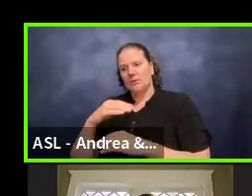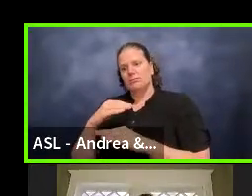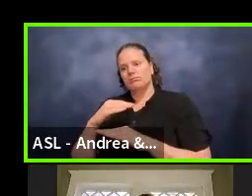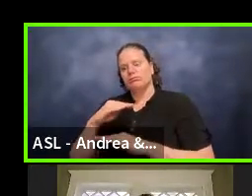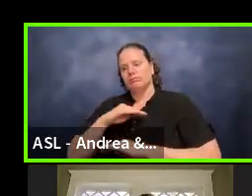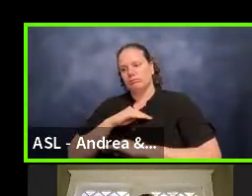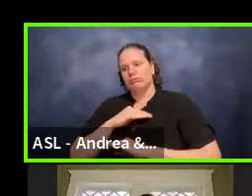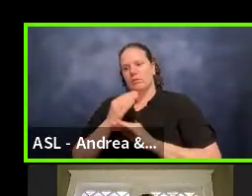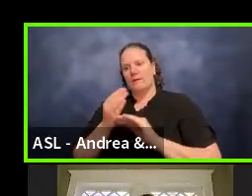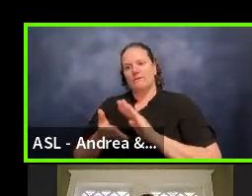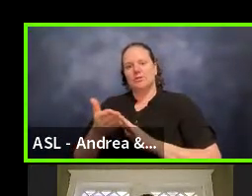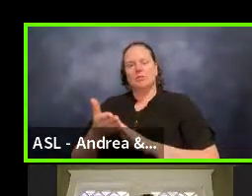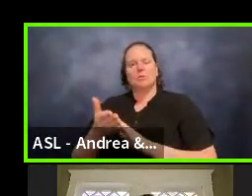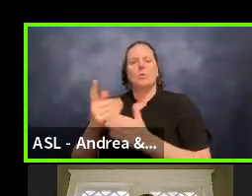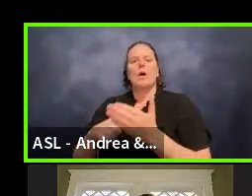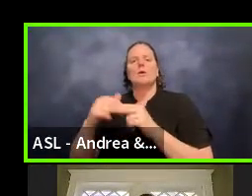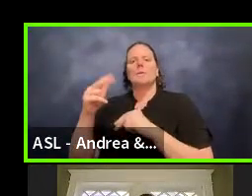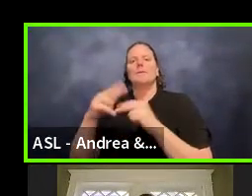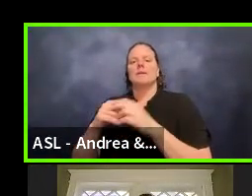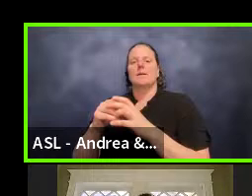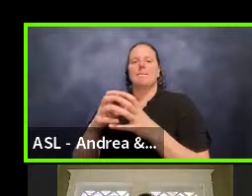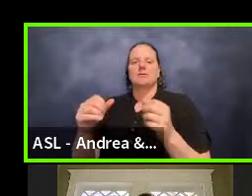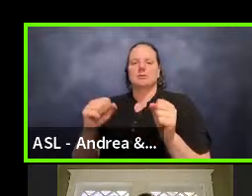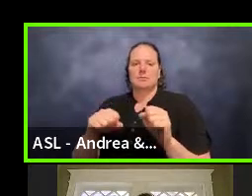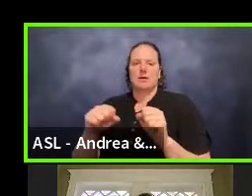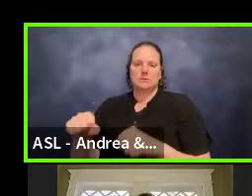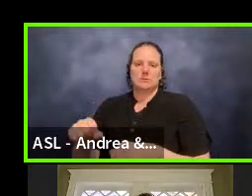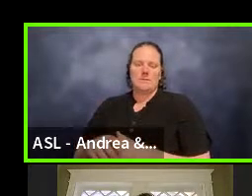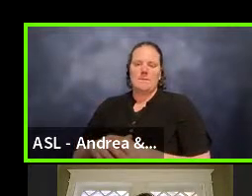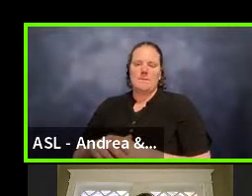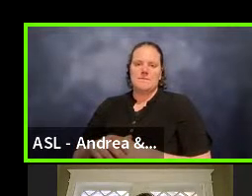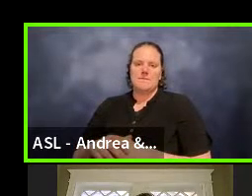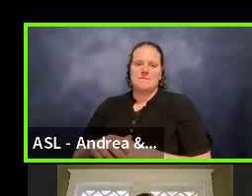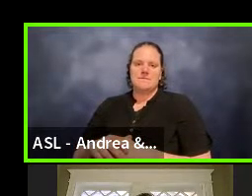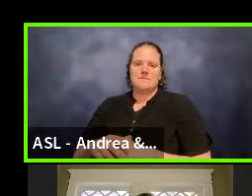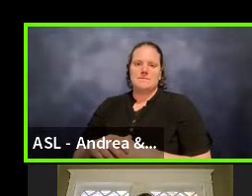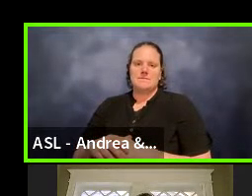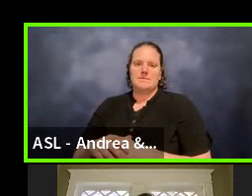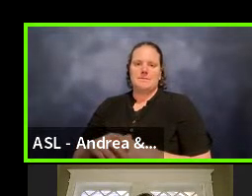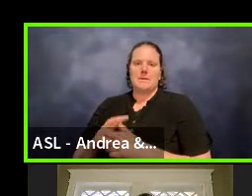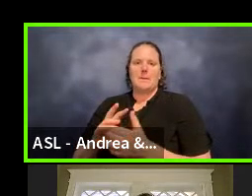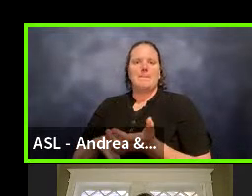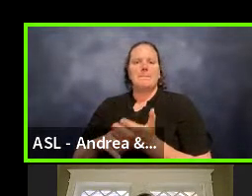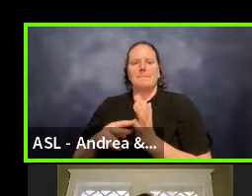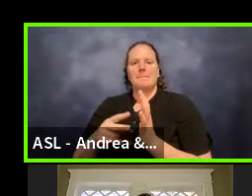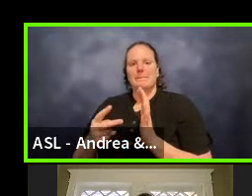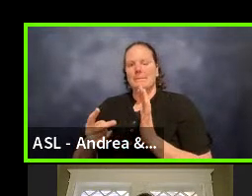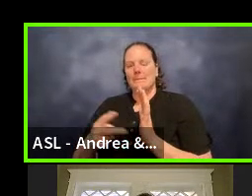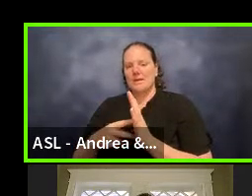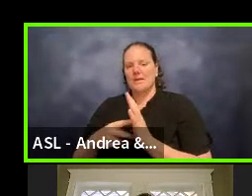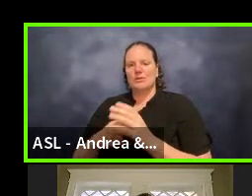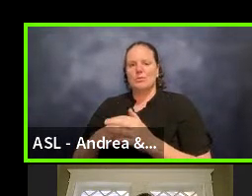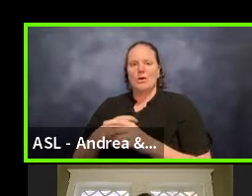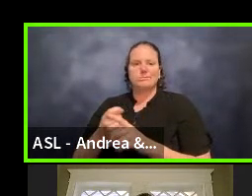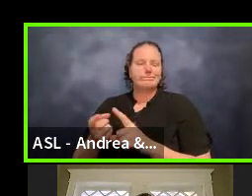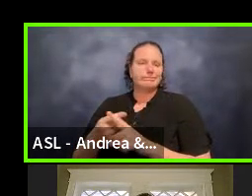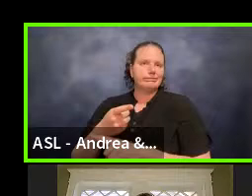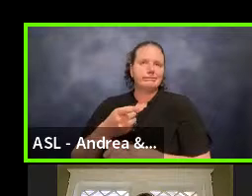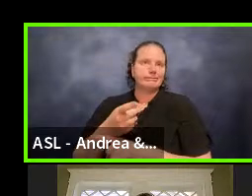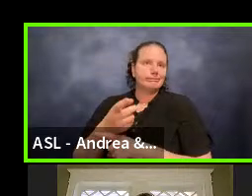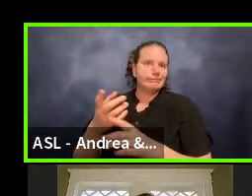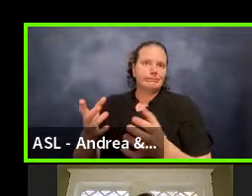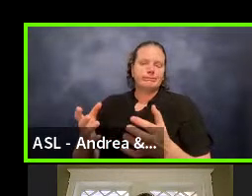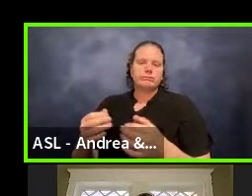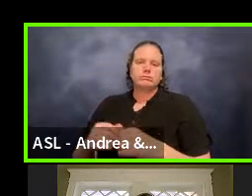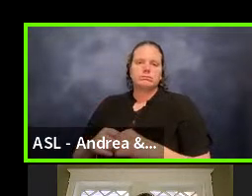we are building as possible. That doesn't mean we're going to take off and narrow up